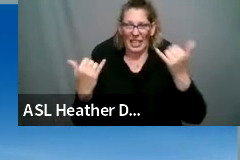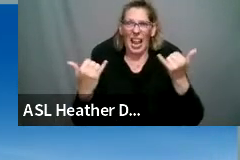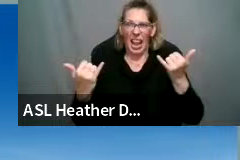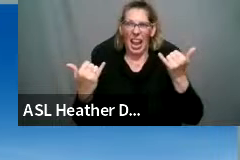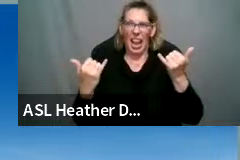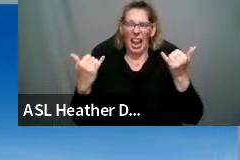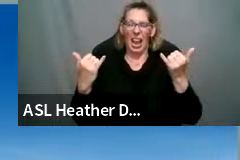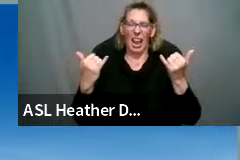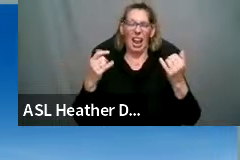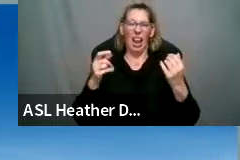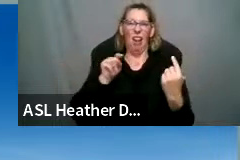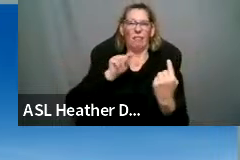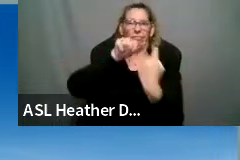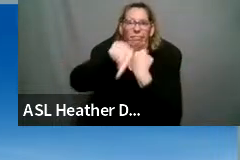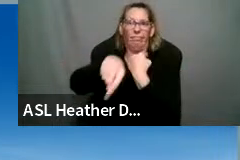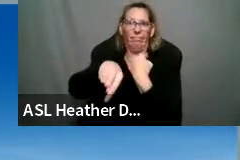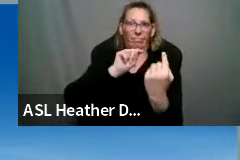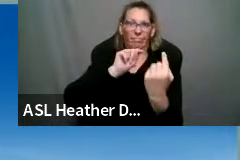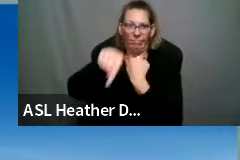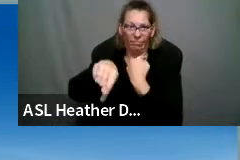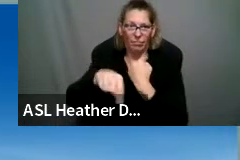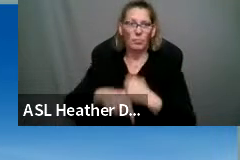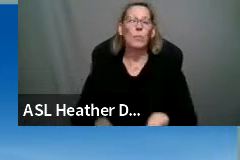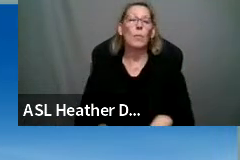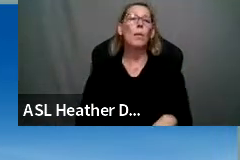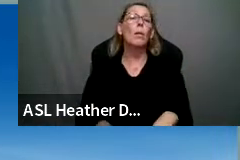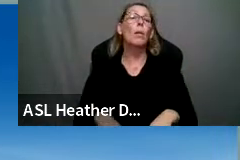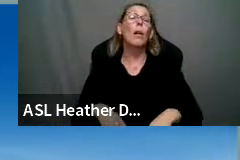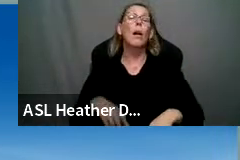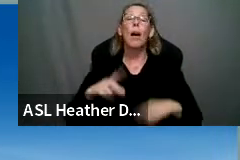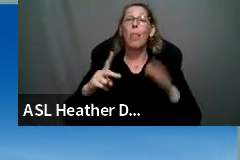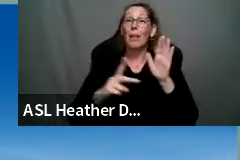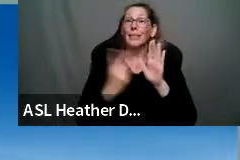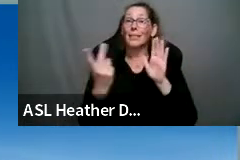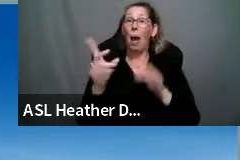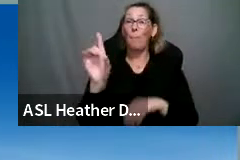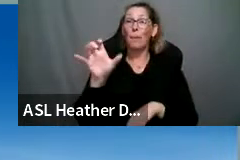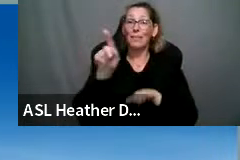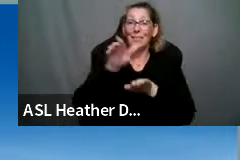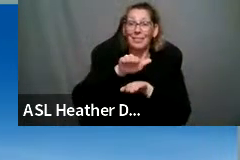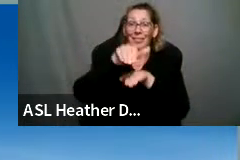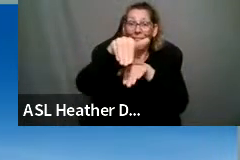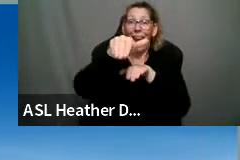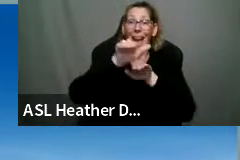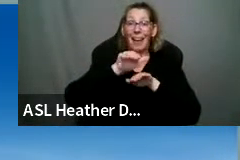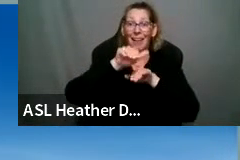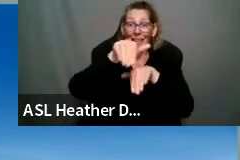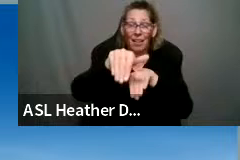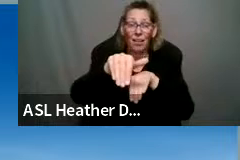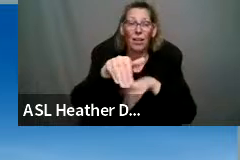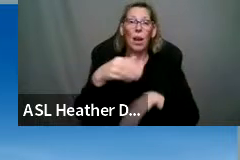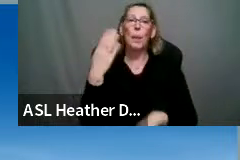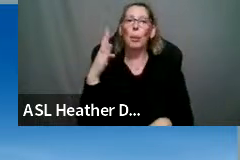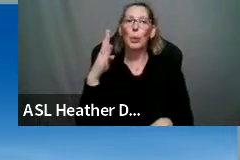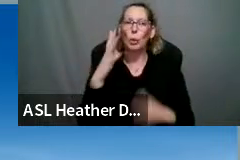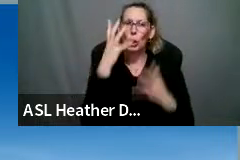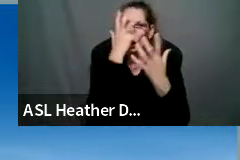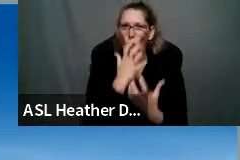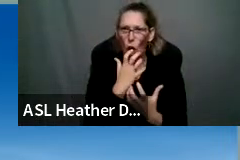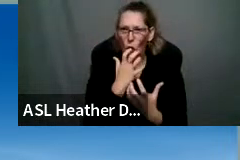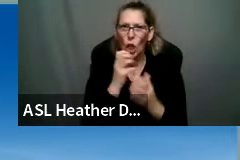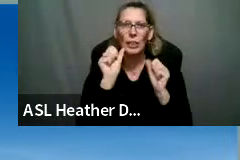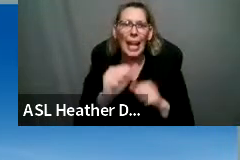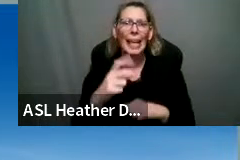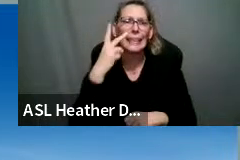today. The double deck fixed span bridge is the dark blue. You can see the upper deck